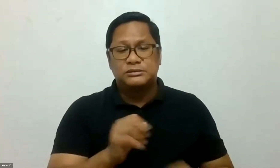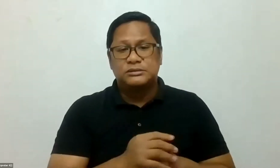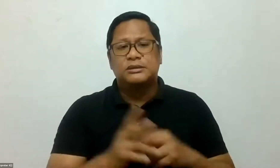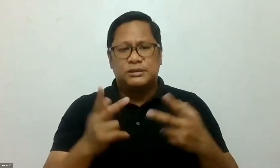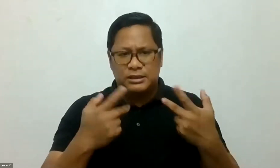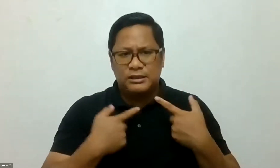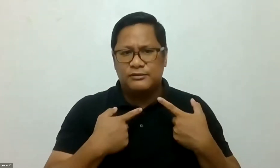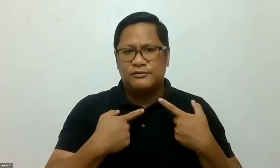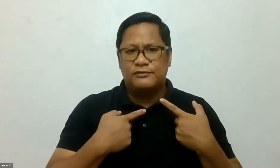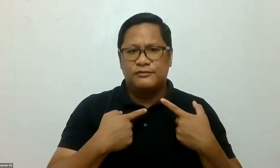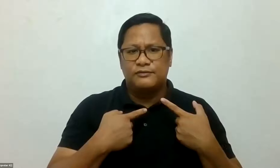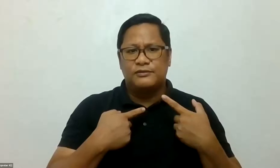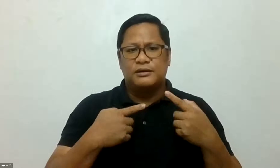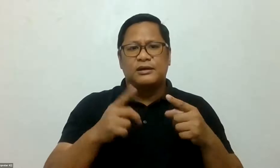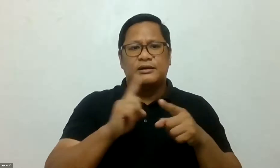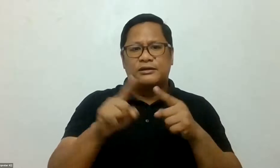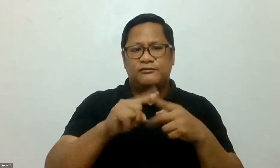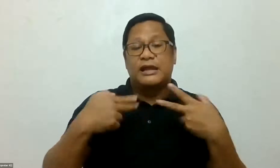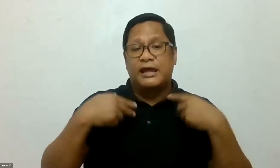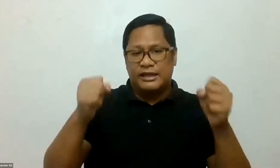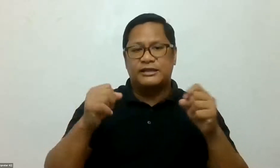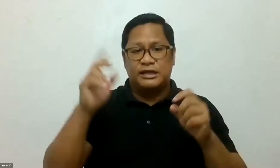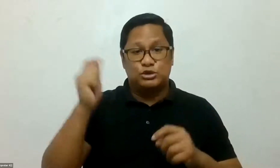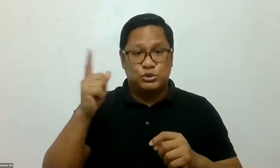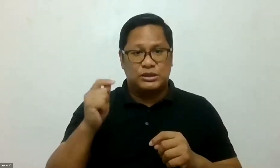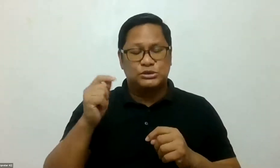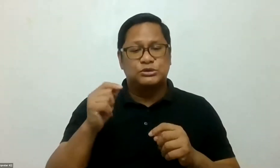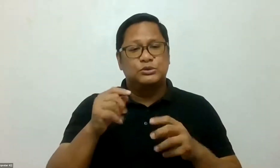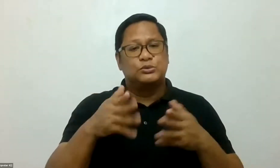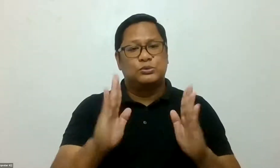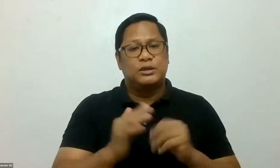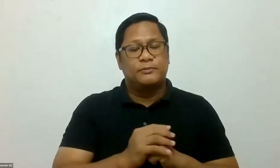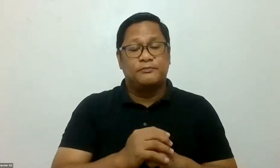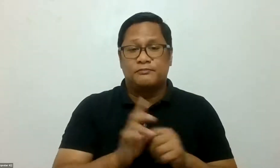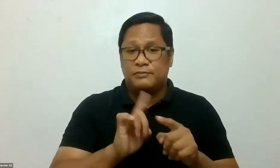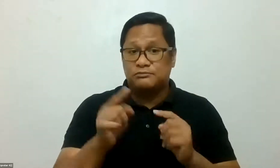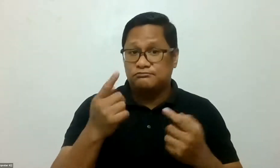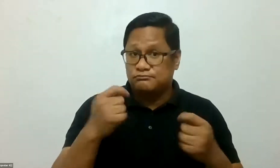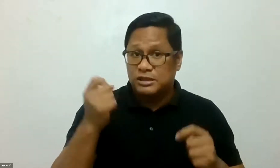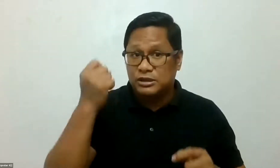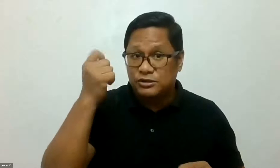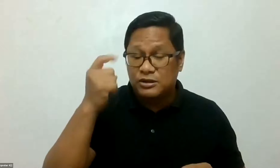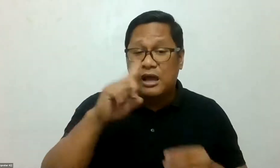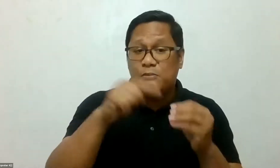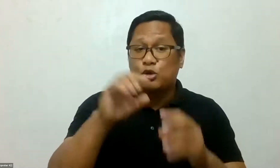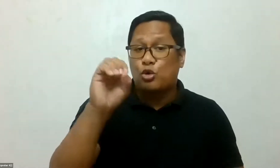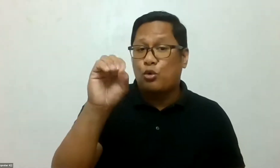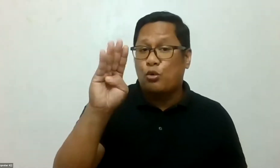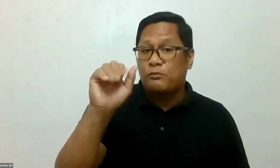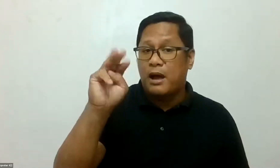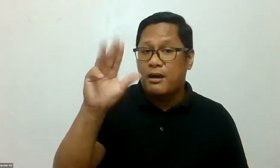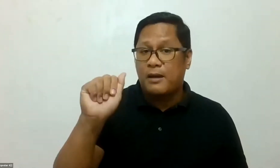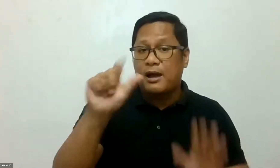separate pools, health insurance pools. But if you try to understand the Obama law, it was essentially